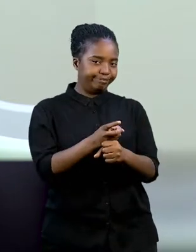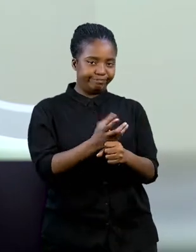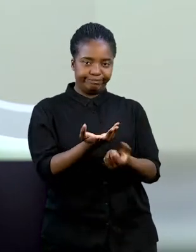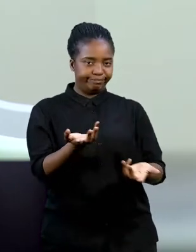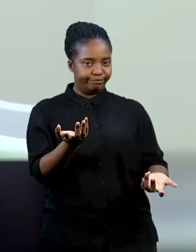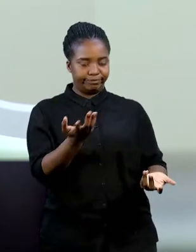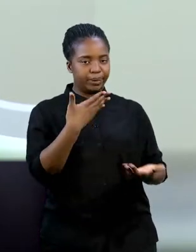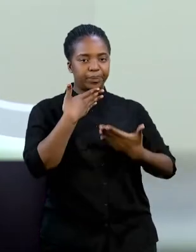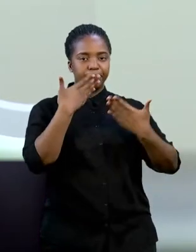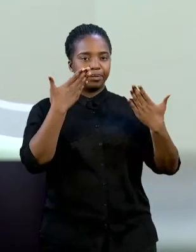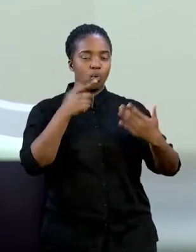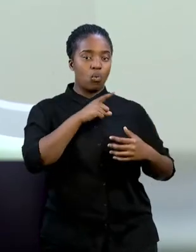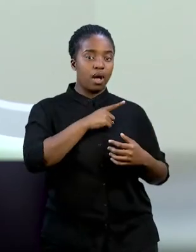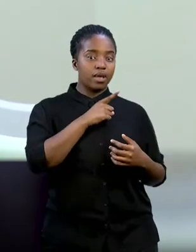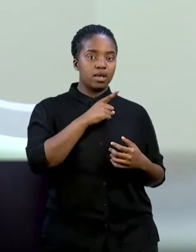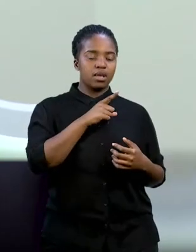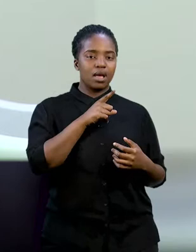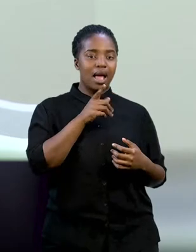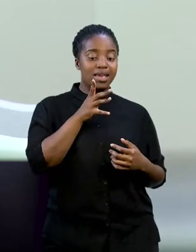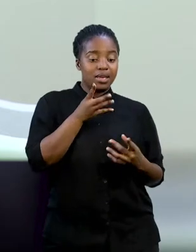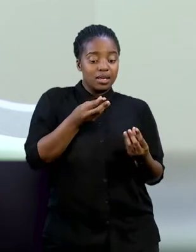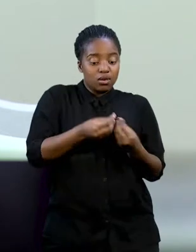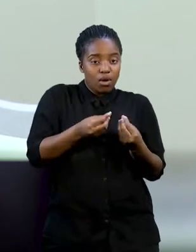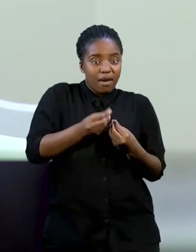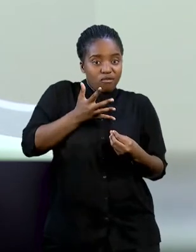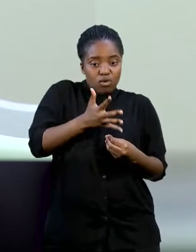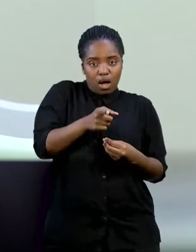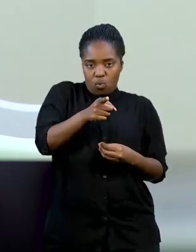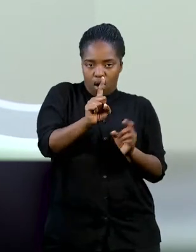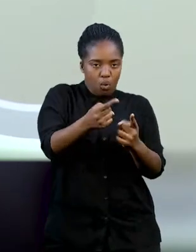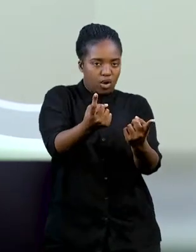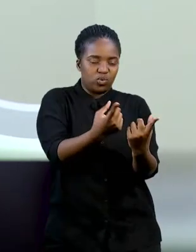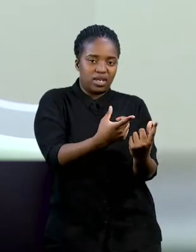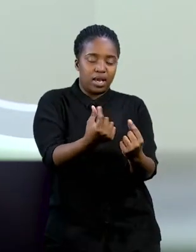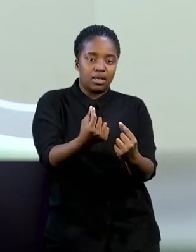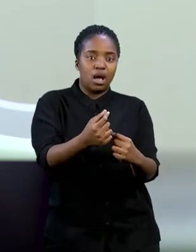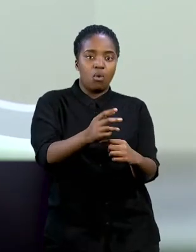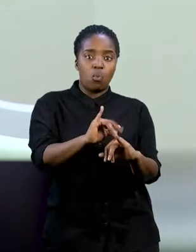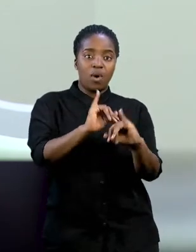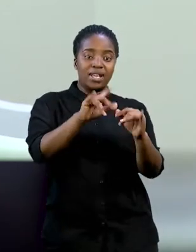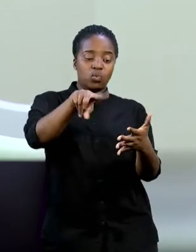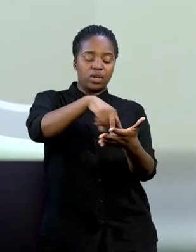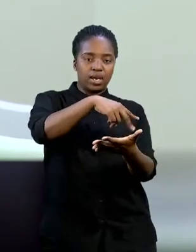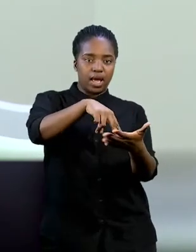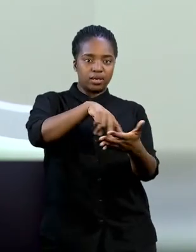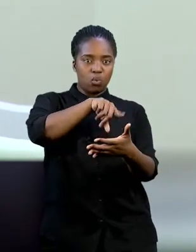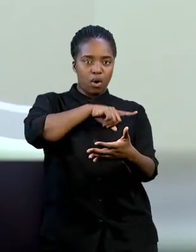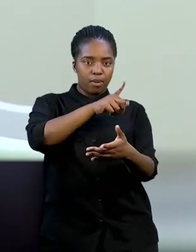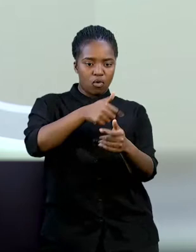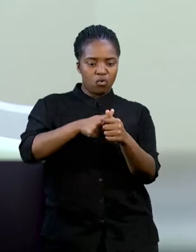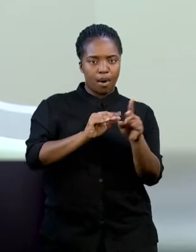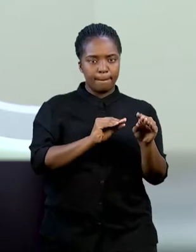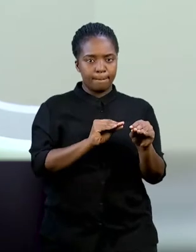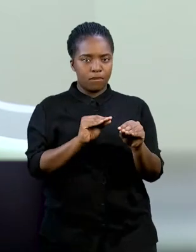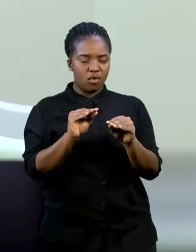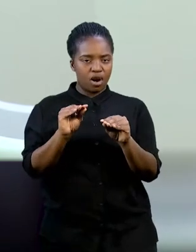nkare a o kgone ho etsa ntho e ba e batlang especially in dance because you have choreography and you have to move a certain